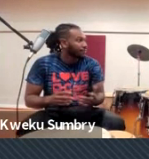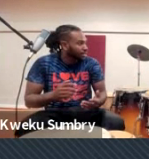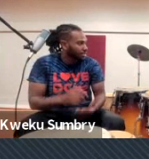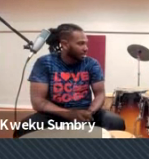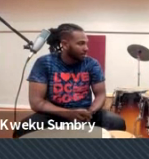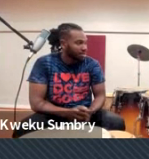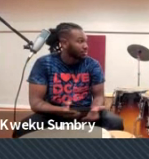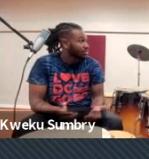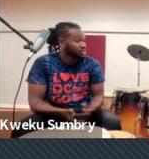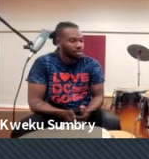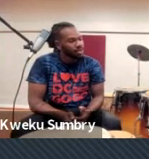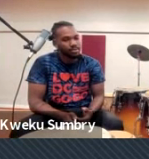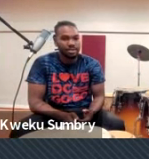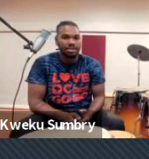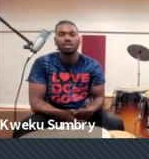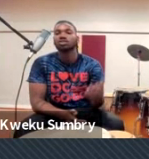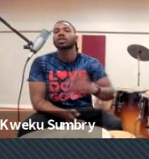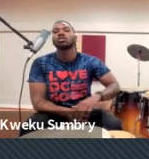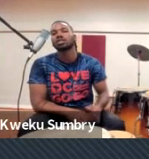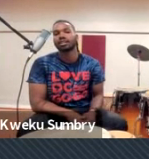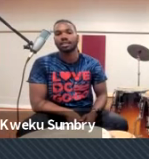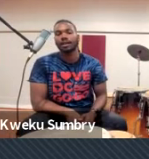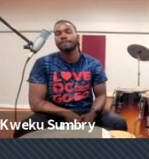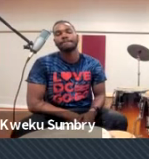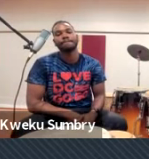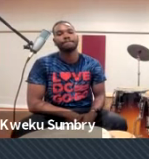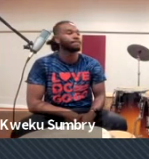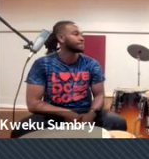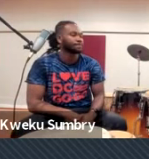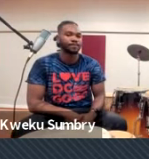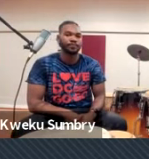street, they having a good time. It's really amazing. So we can go to the next slide.